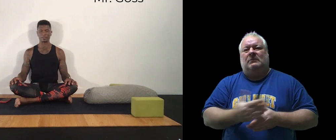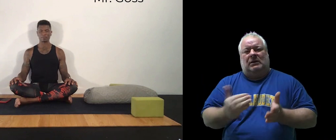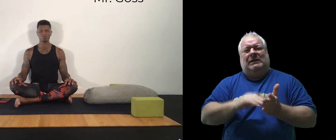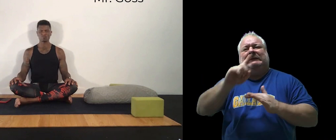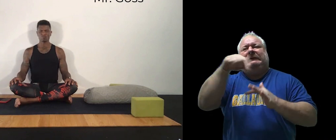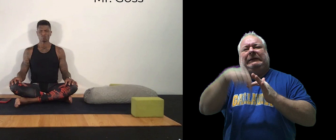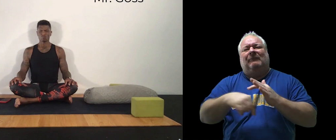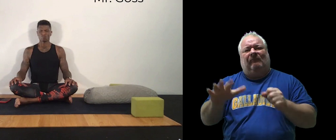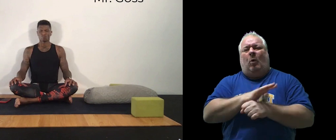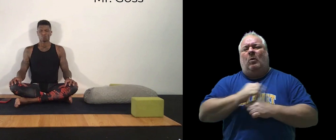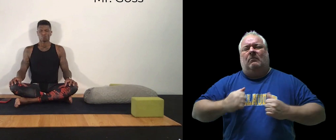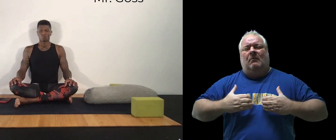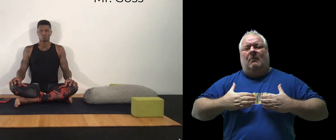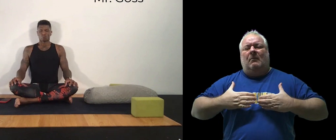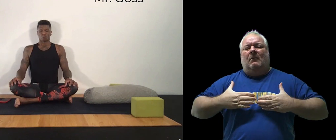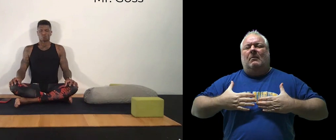Then take a deep breath in.